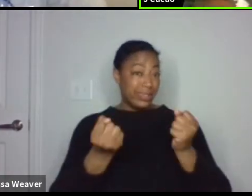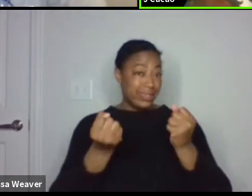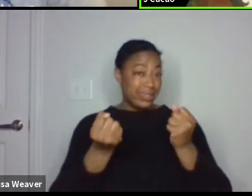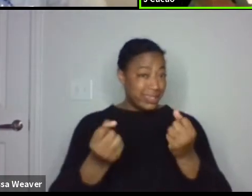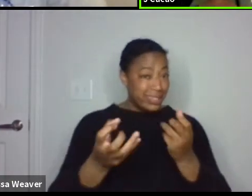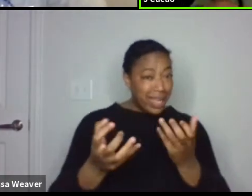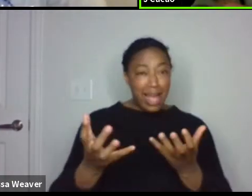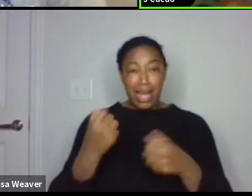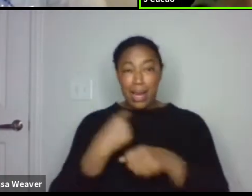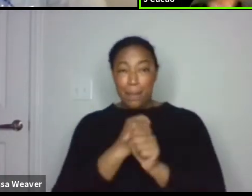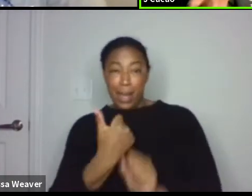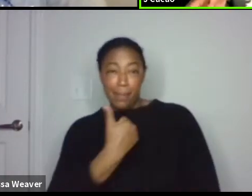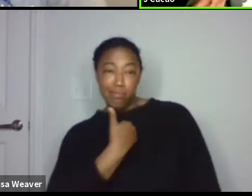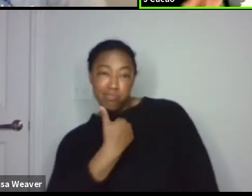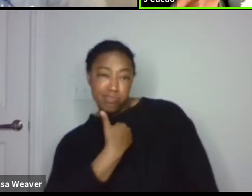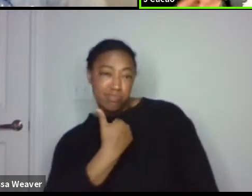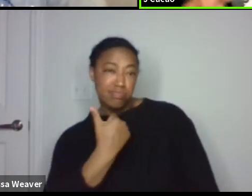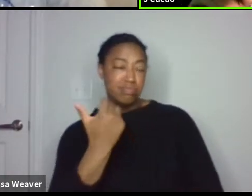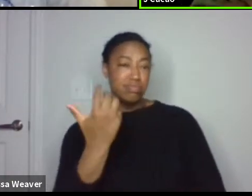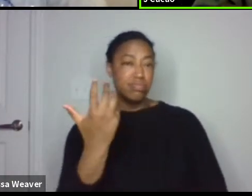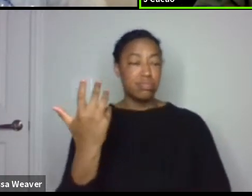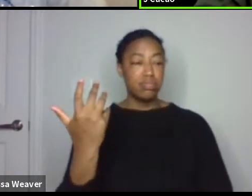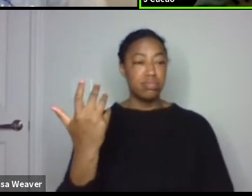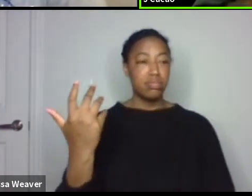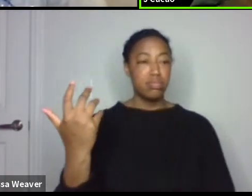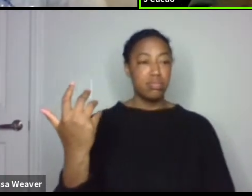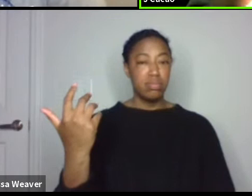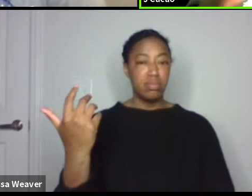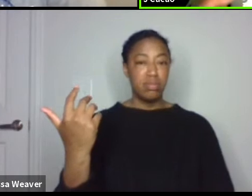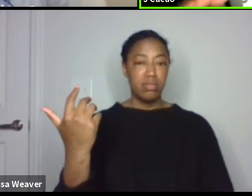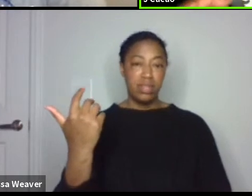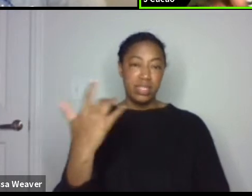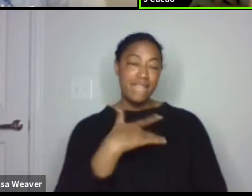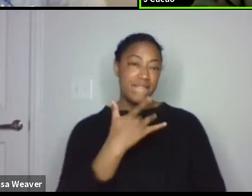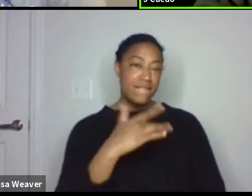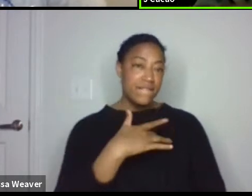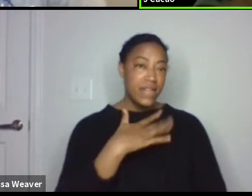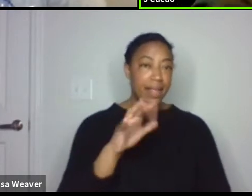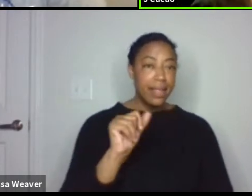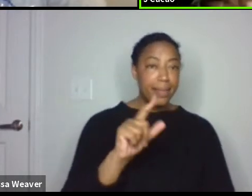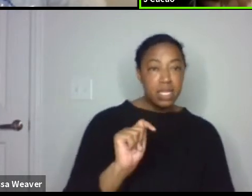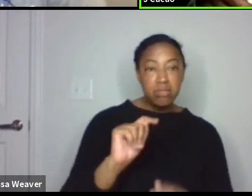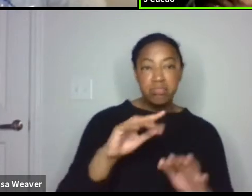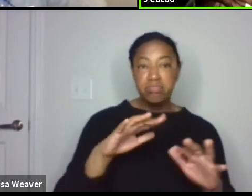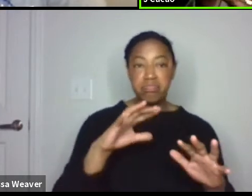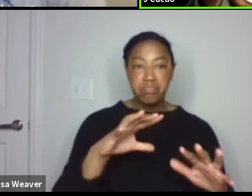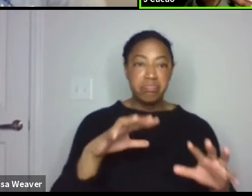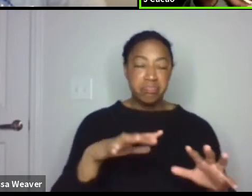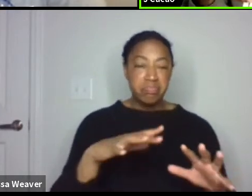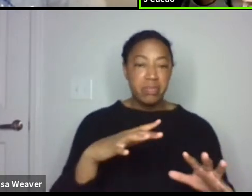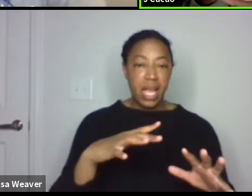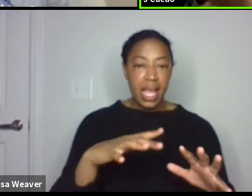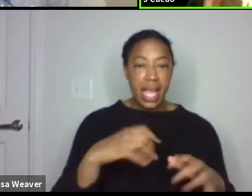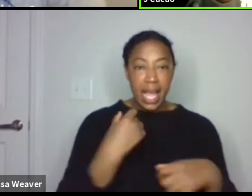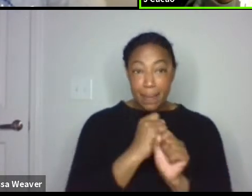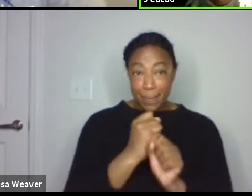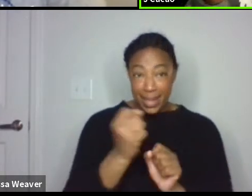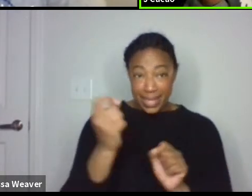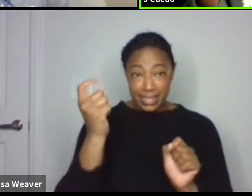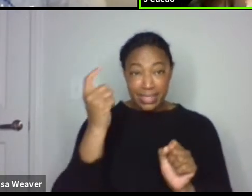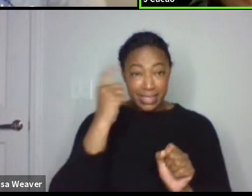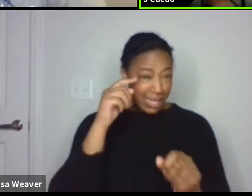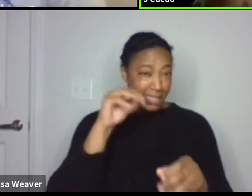it out and kind of have it gelling and kind of groove into the beat, and it actually makes sense in the ASL